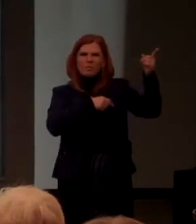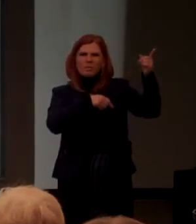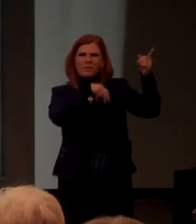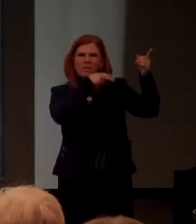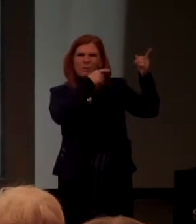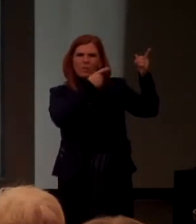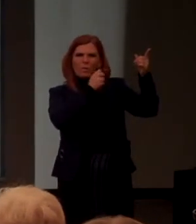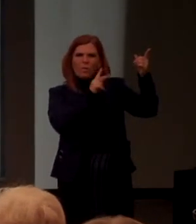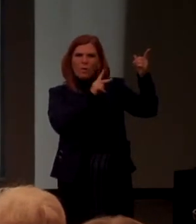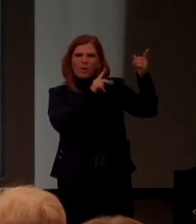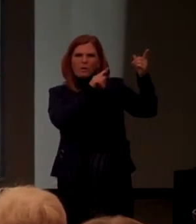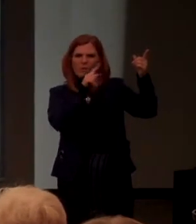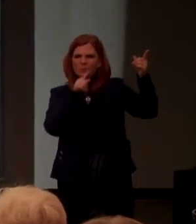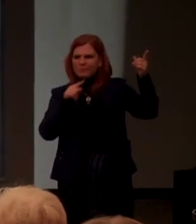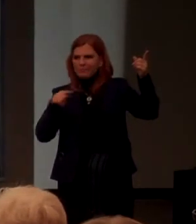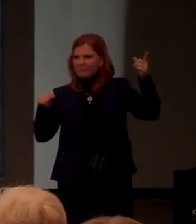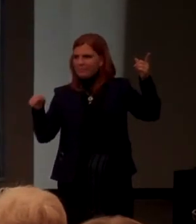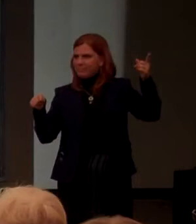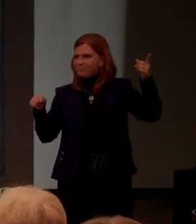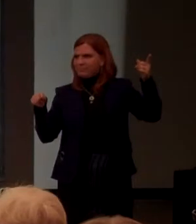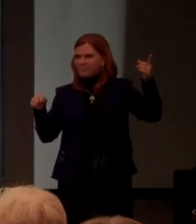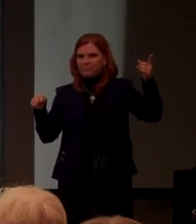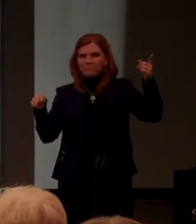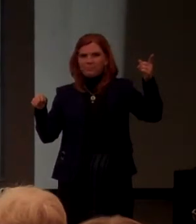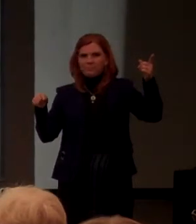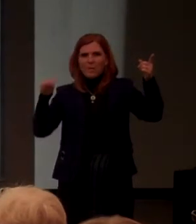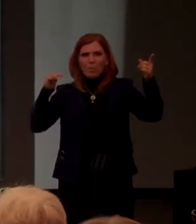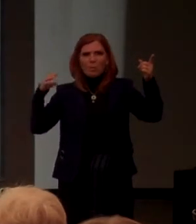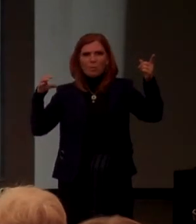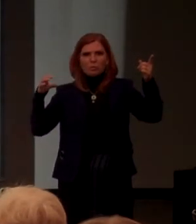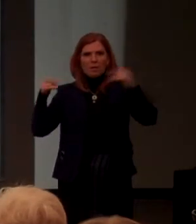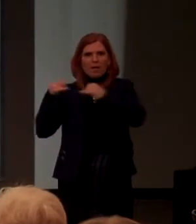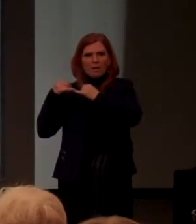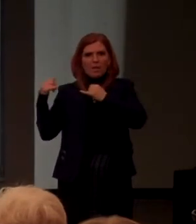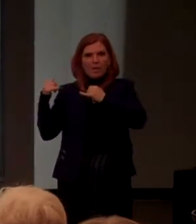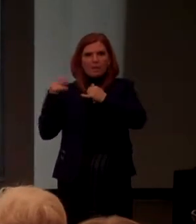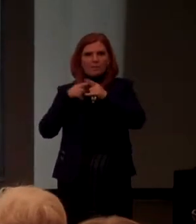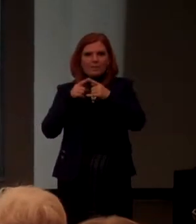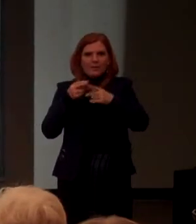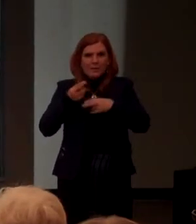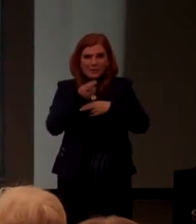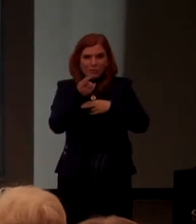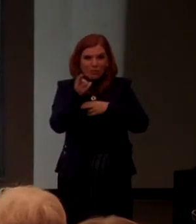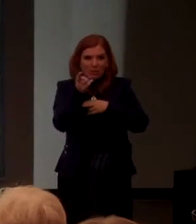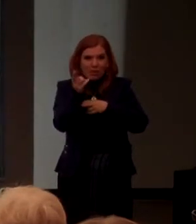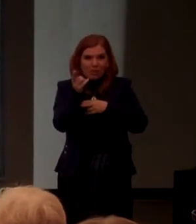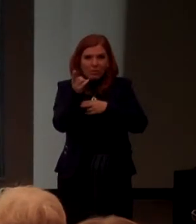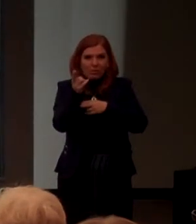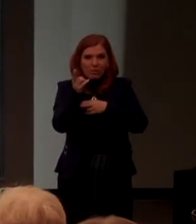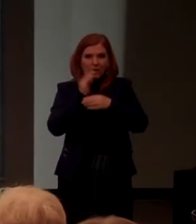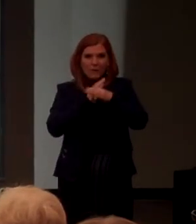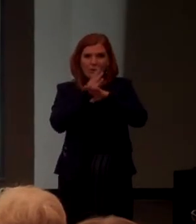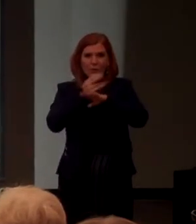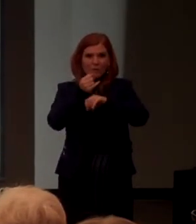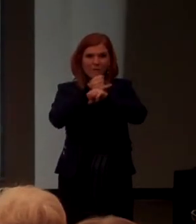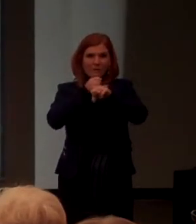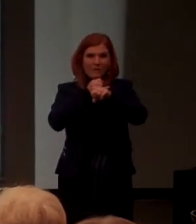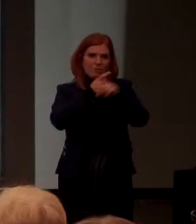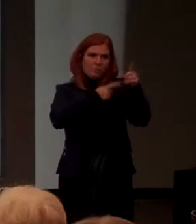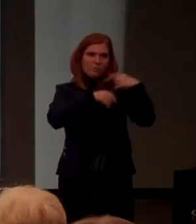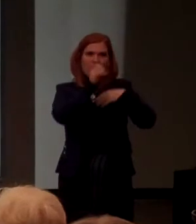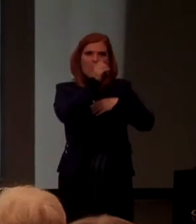North Park down to the Marshall County line. Then there's a river, and you go, when you get over across the island, you're in the state of